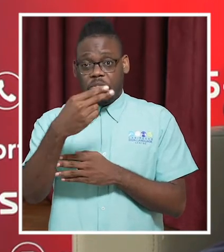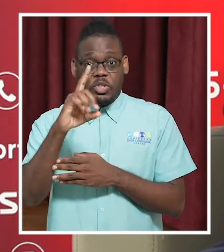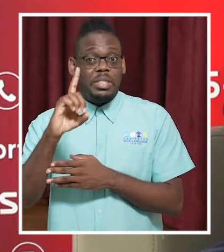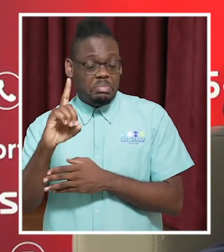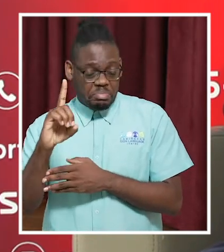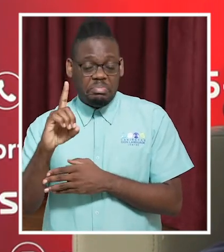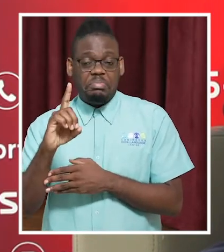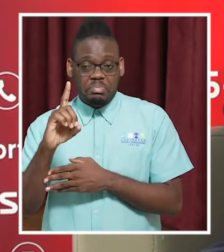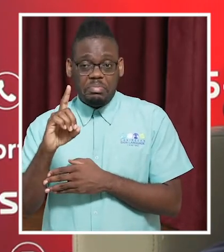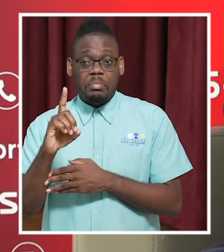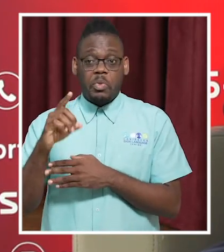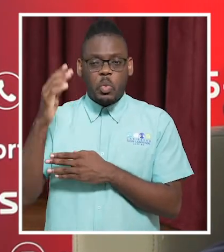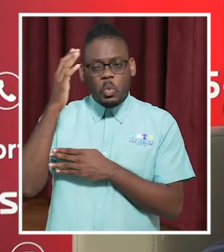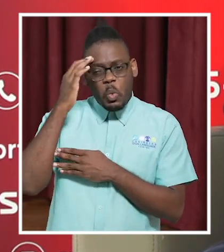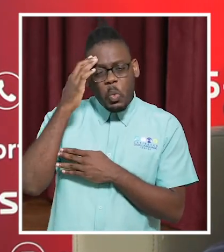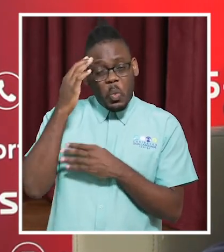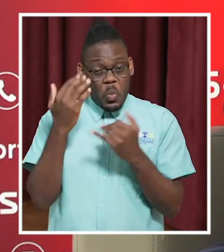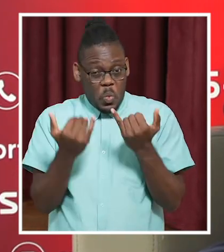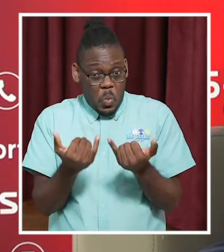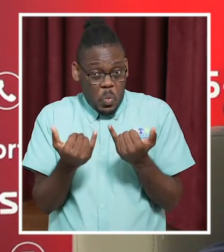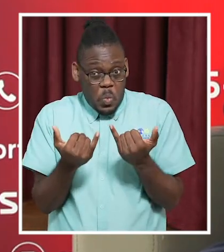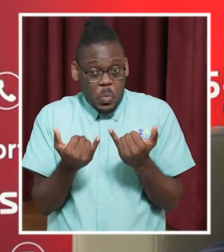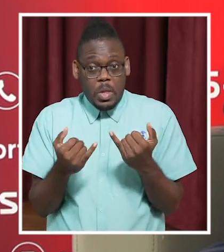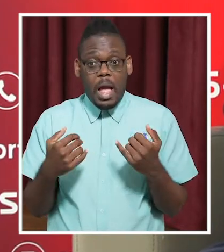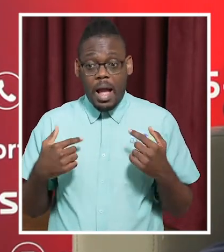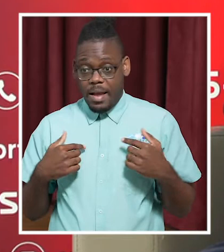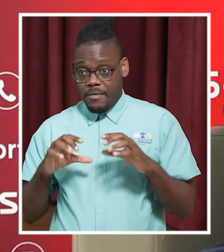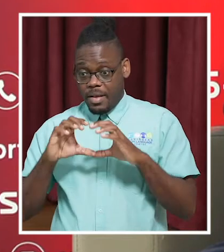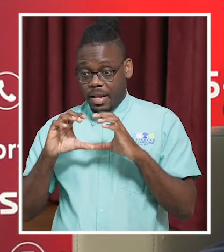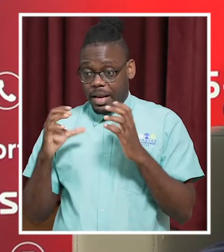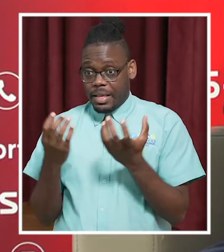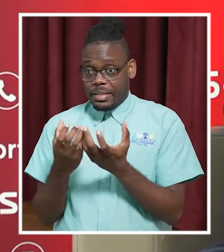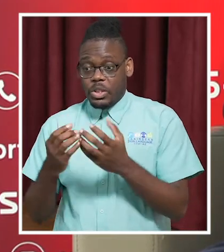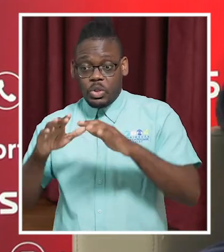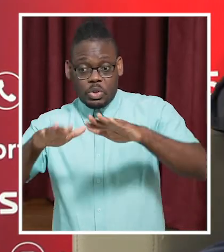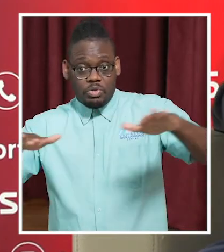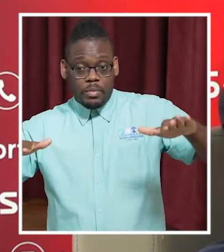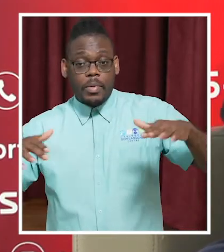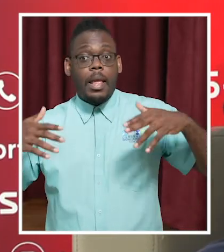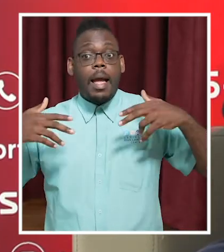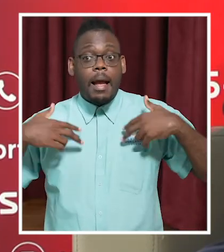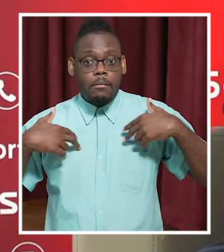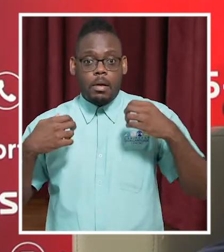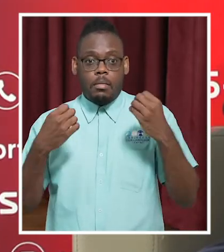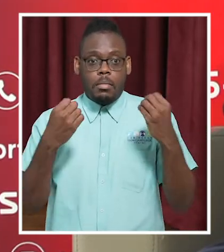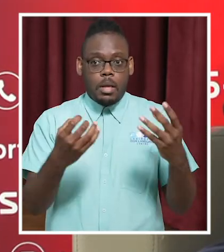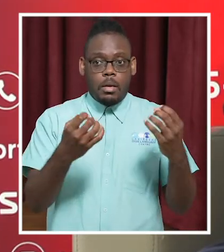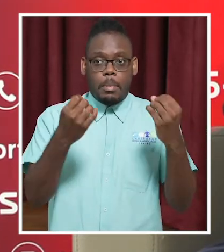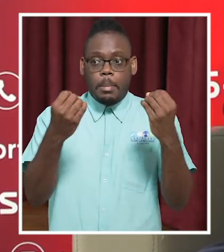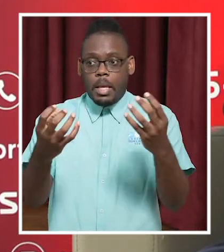many distractions that are available to children and to adults,